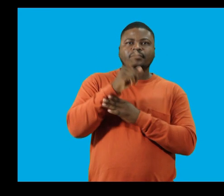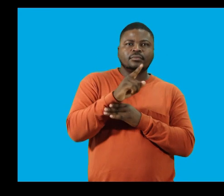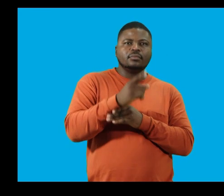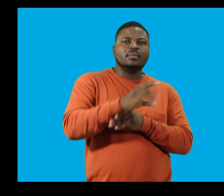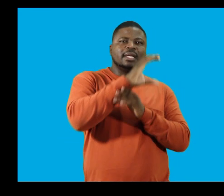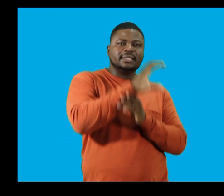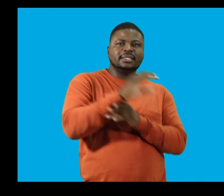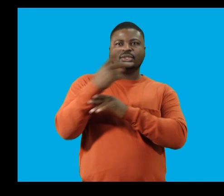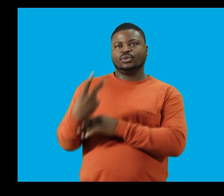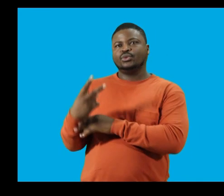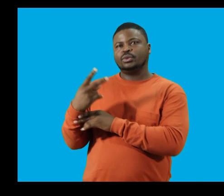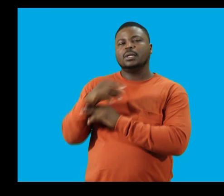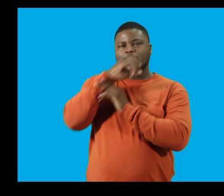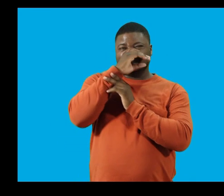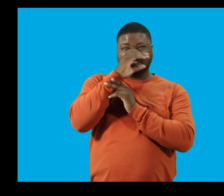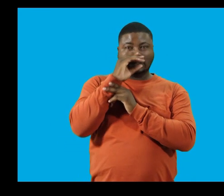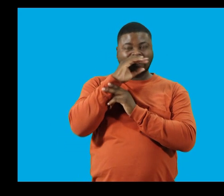table. It's C2.